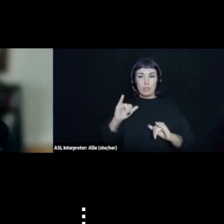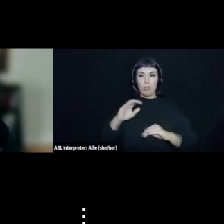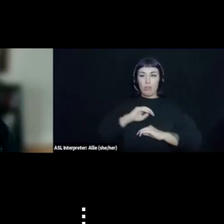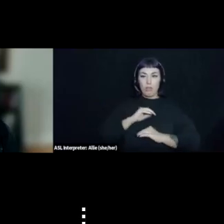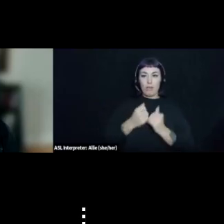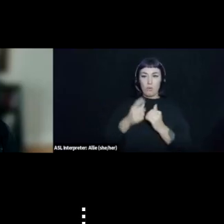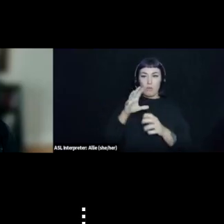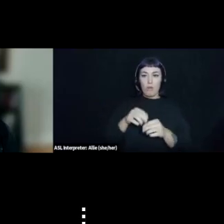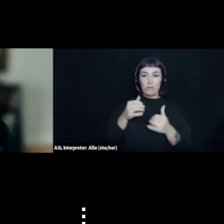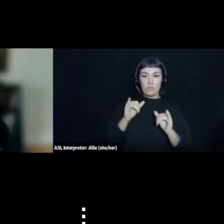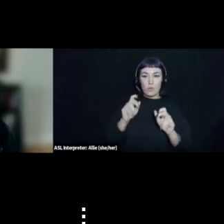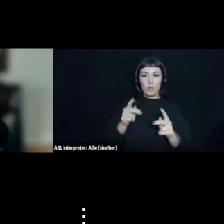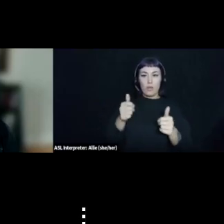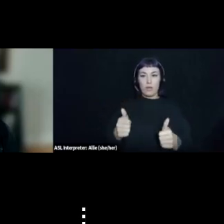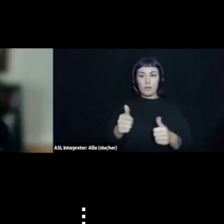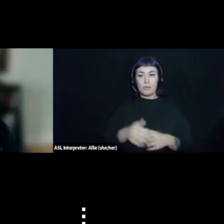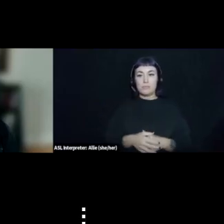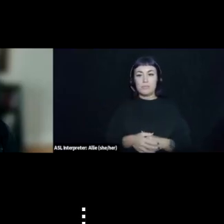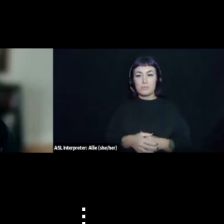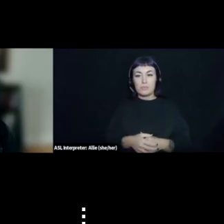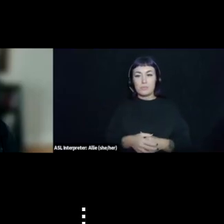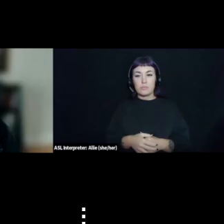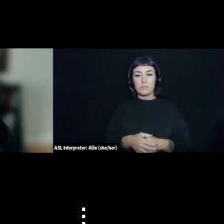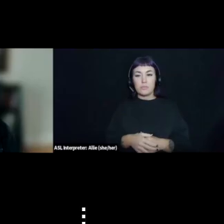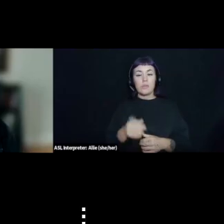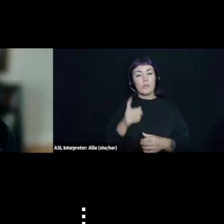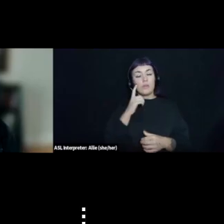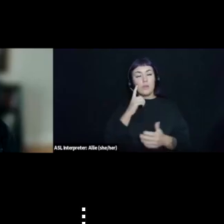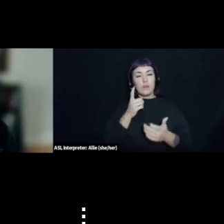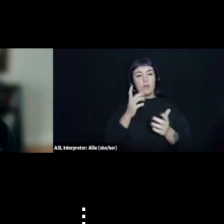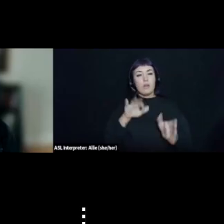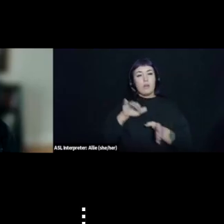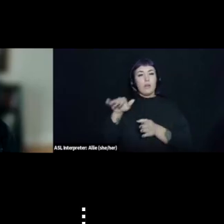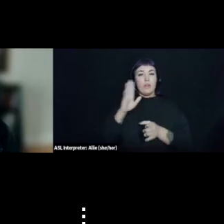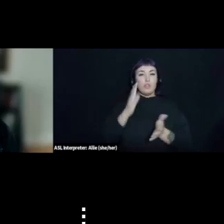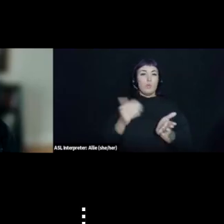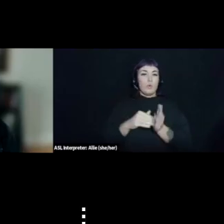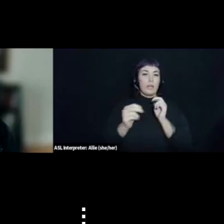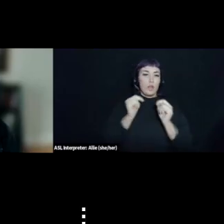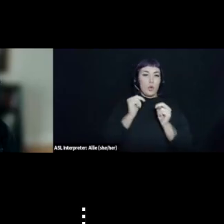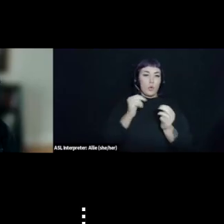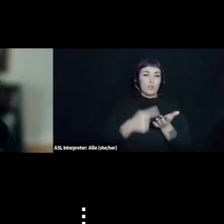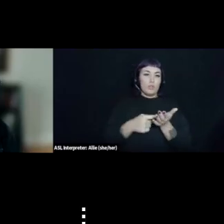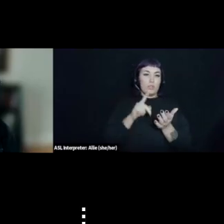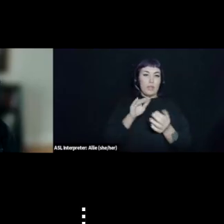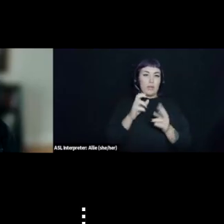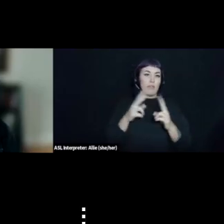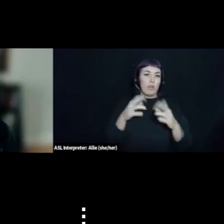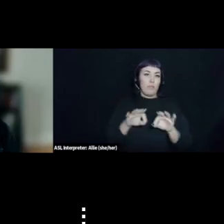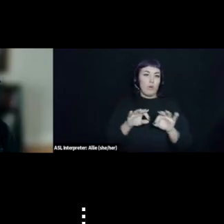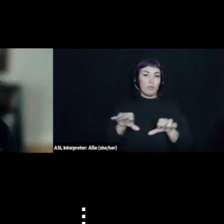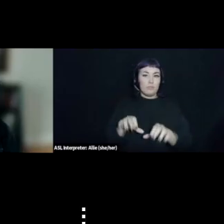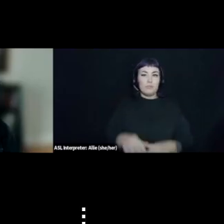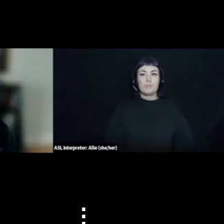still okay? So I would say putting time aside to renegotiate dynamics would definitely be up there on the list of important things to do.